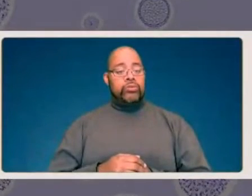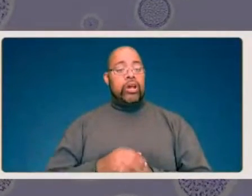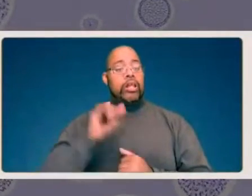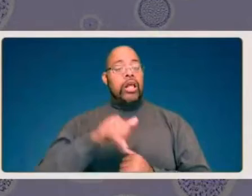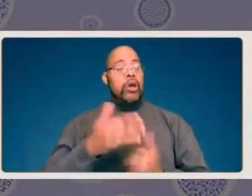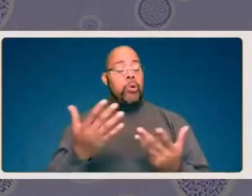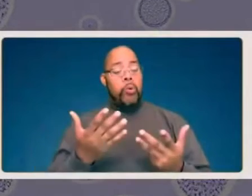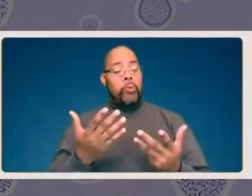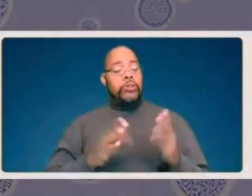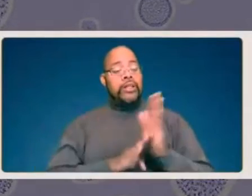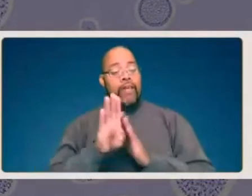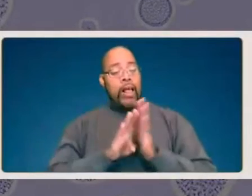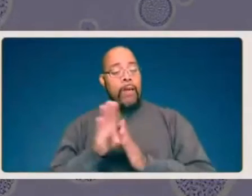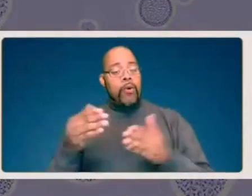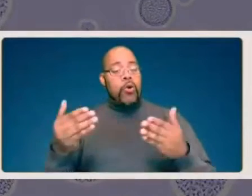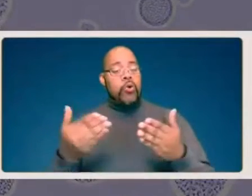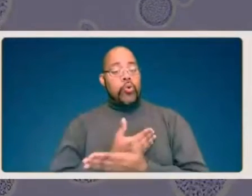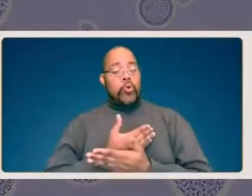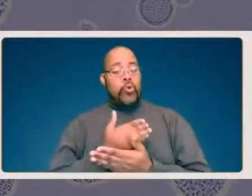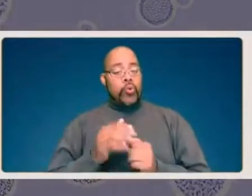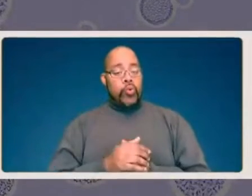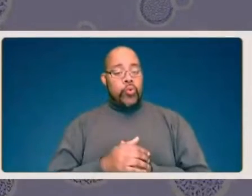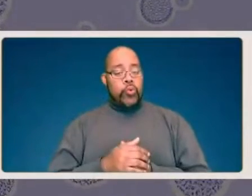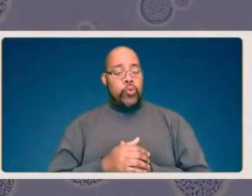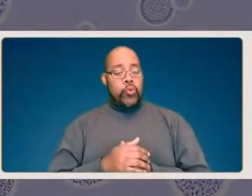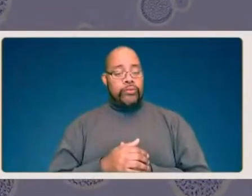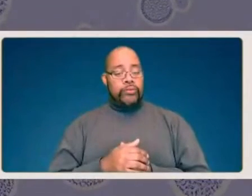are: first, develop novel